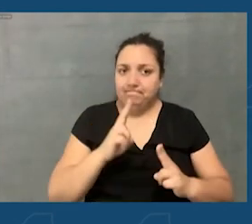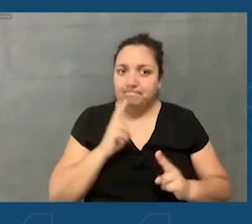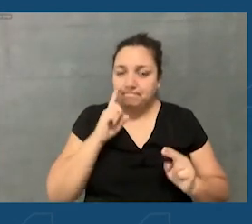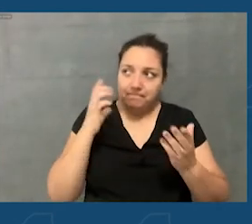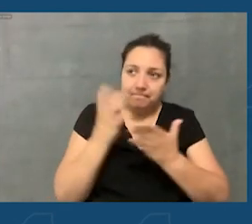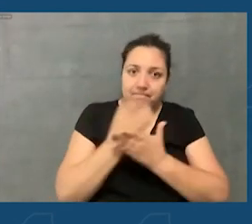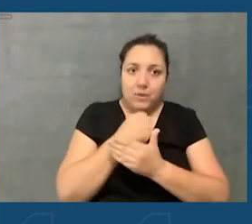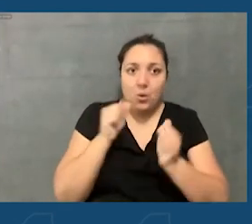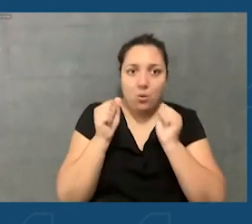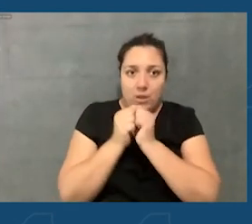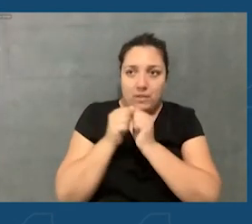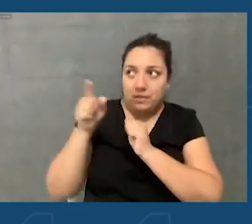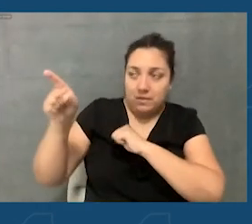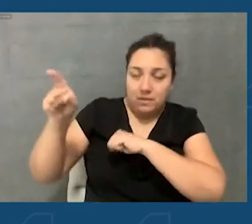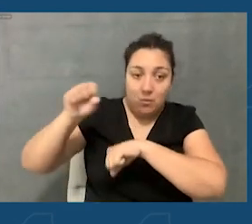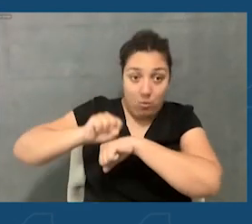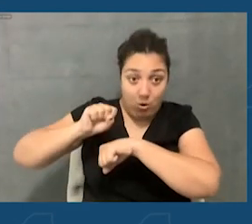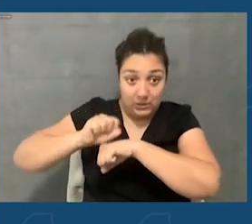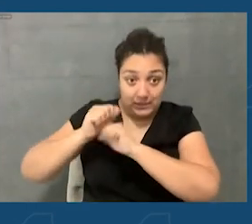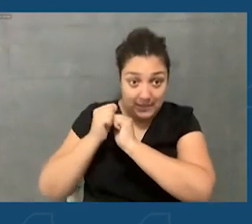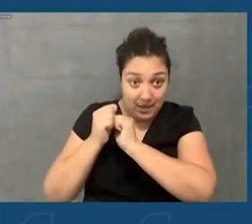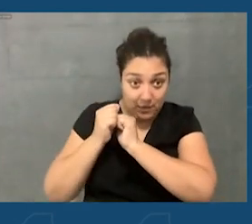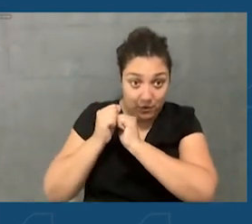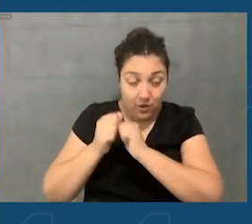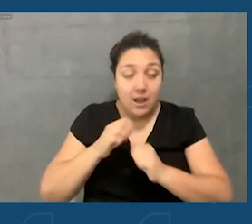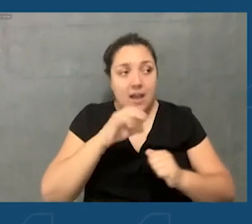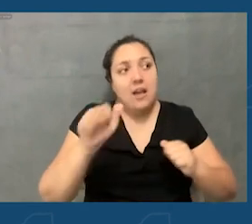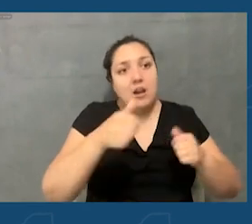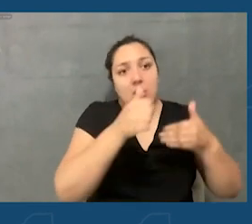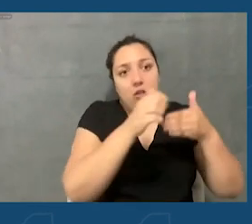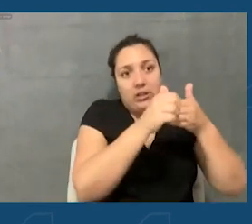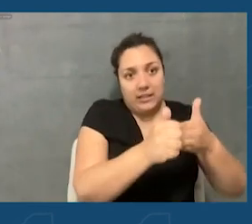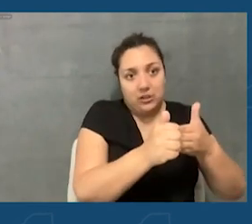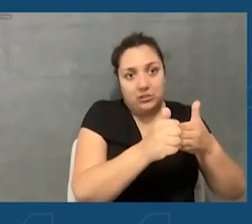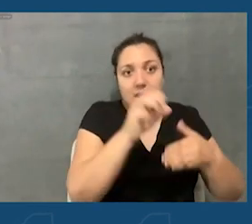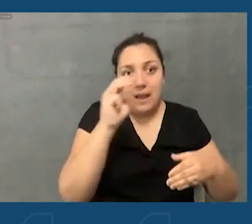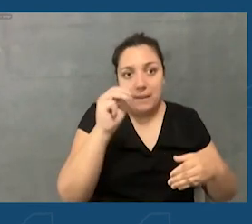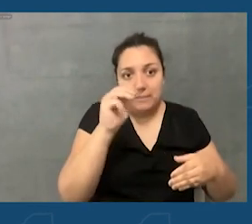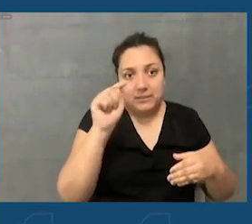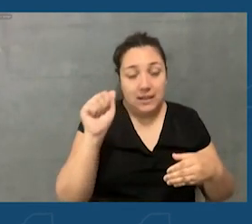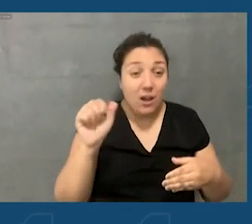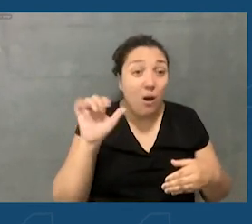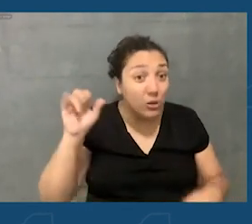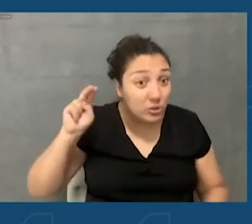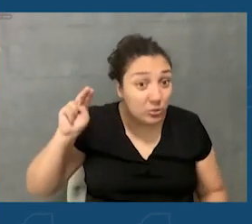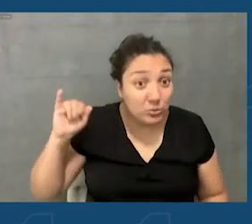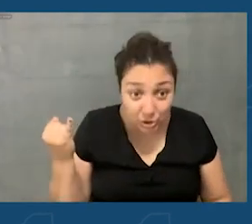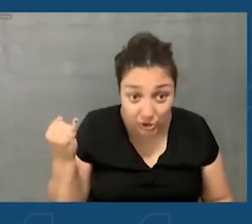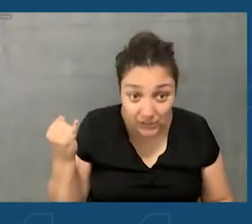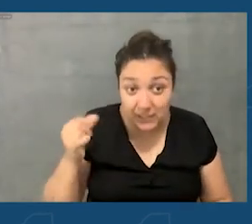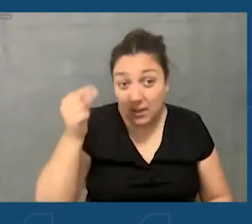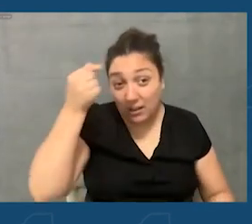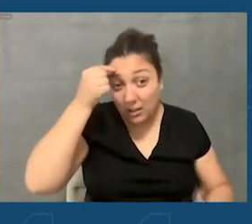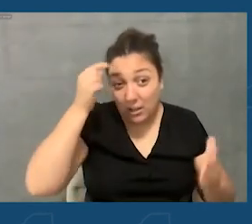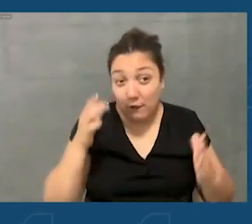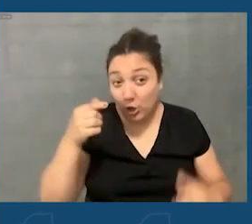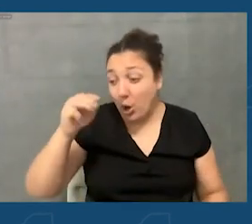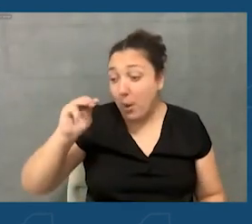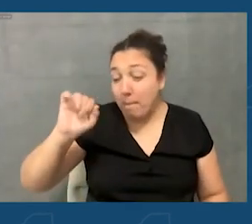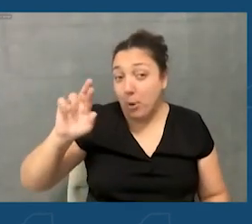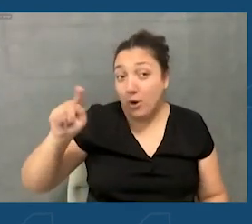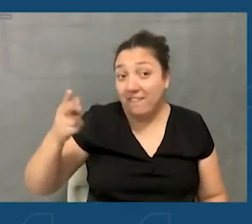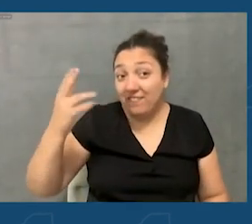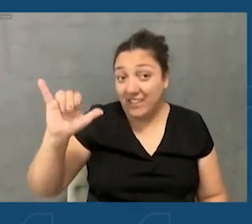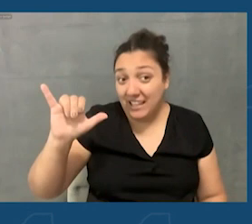the MTA, and their leadership on being able to do this. We've been blessed with leadership in New Jersey with Governor Murphy, who's also been a